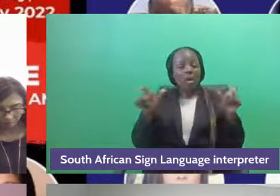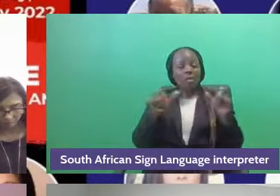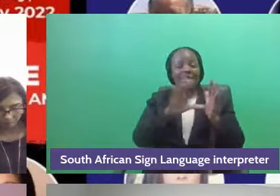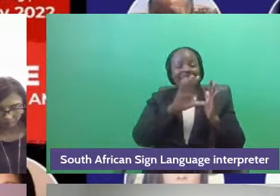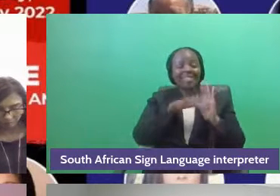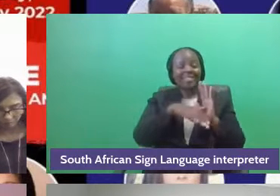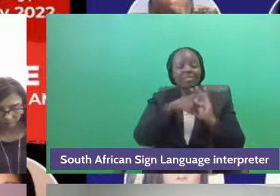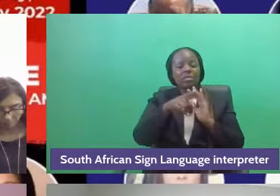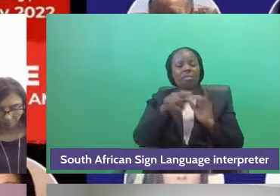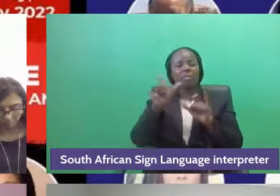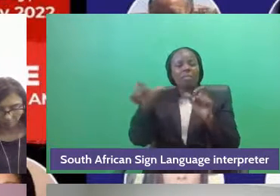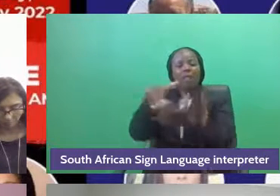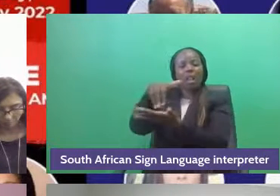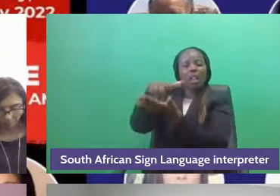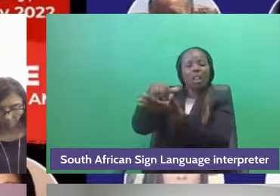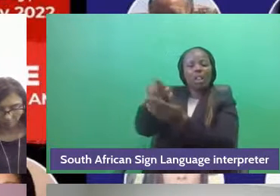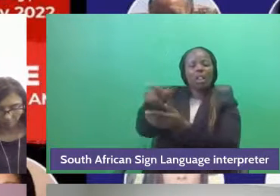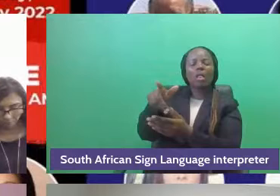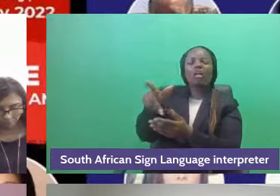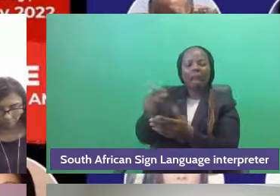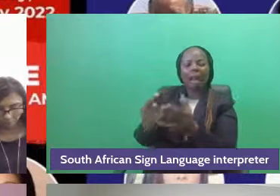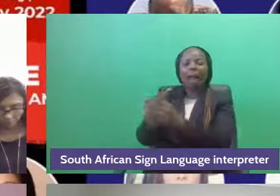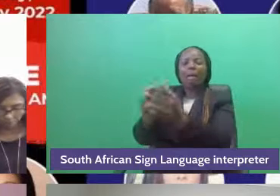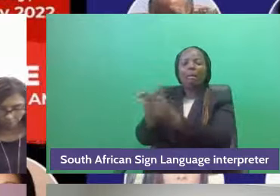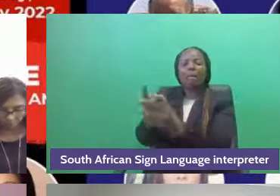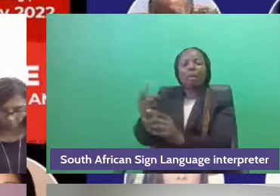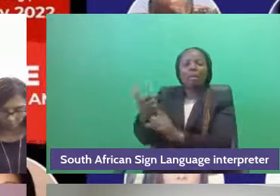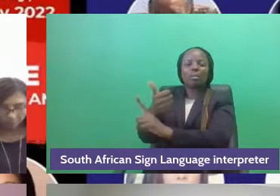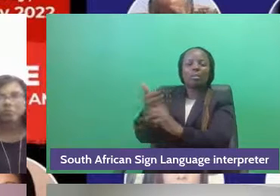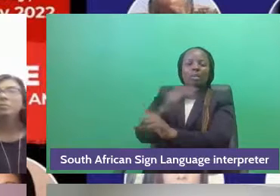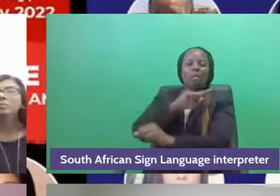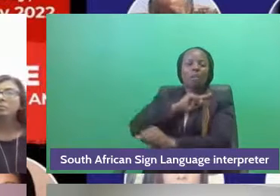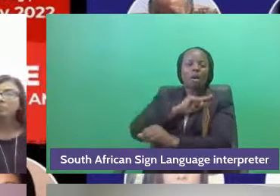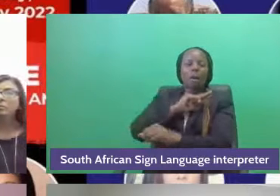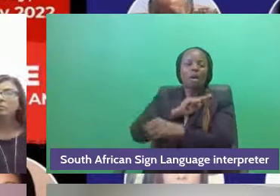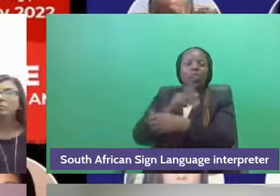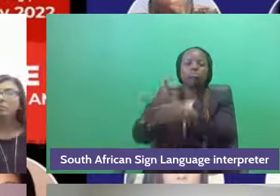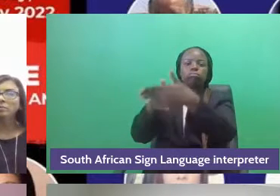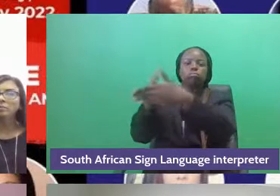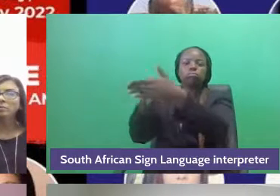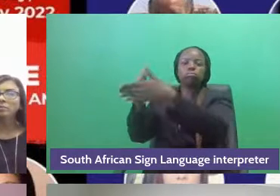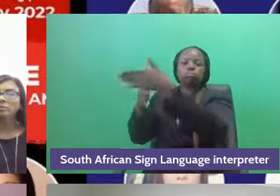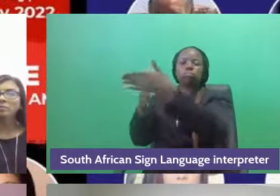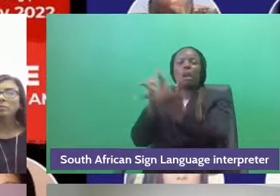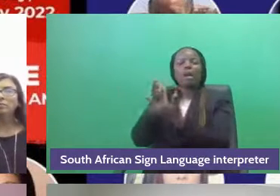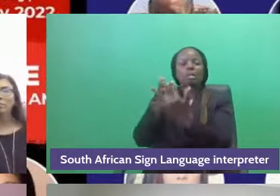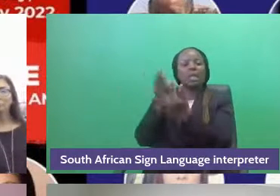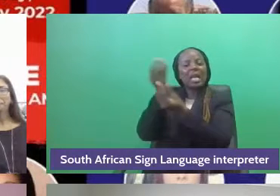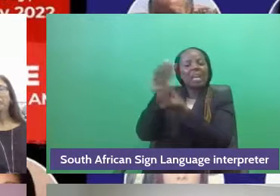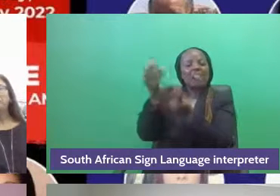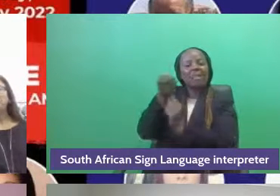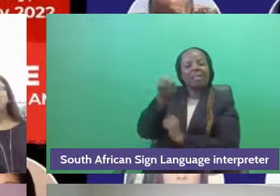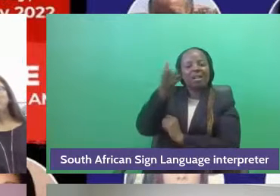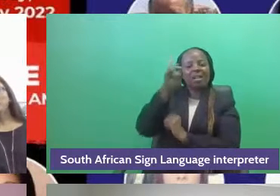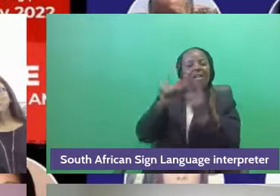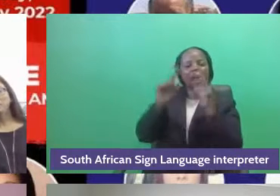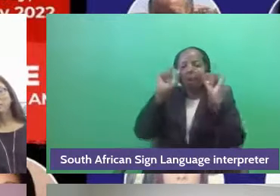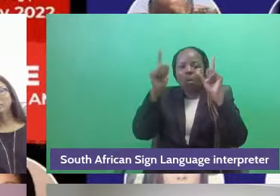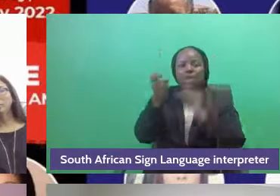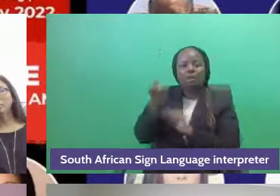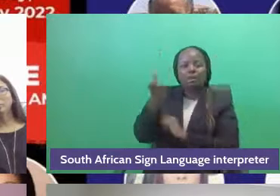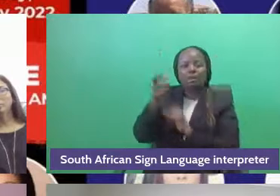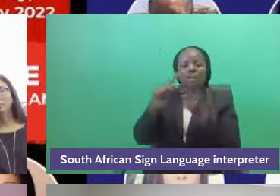secondary victimization and abuse due to the challenges of access, lack of information, lack of awareness, lack